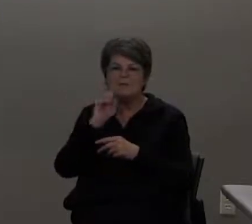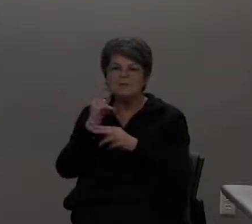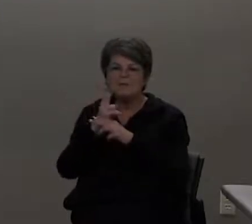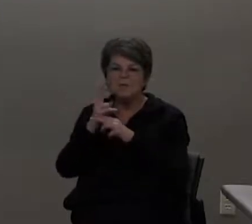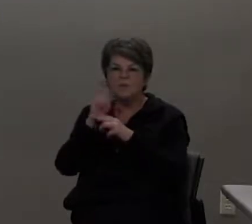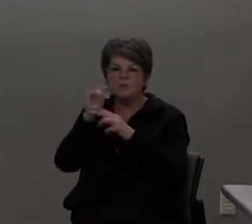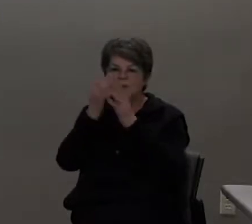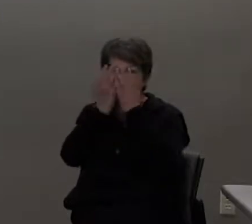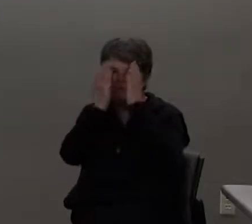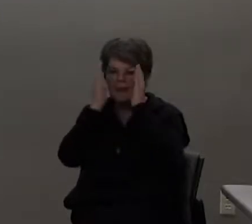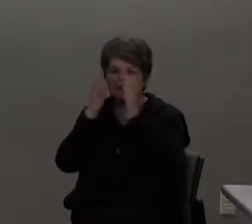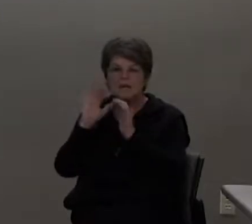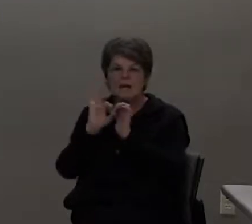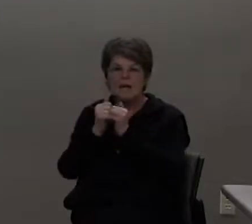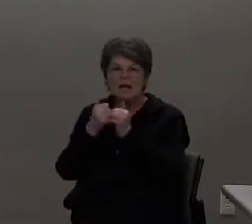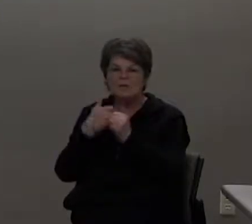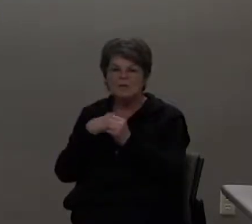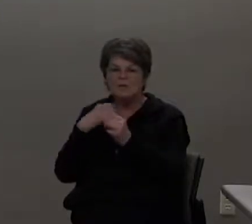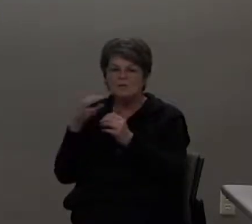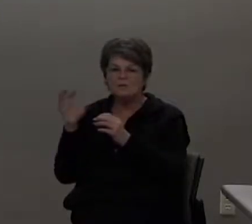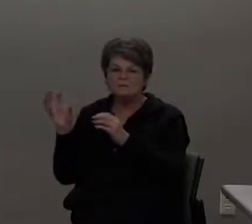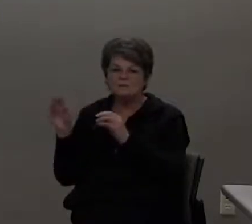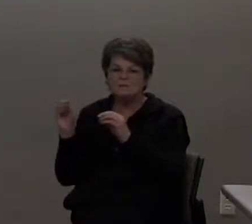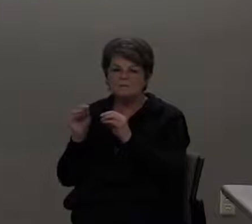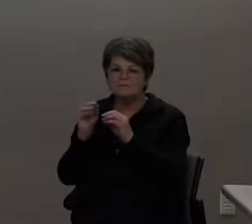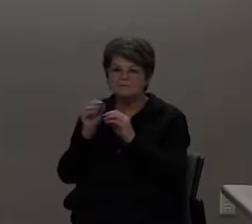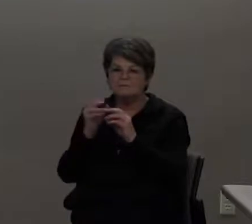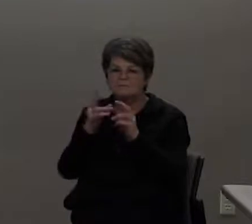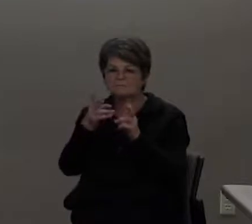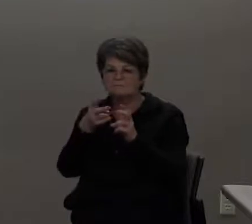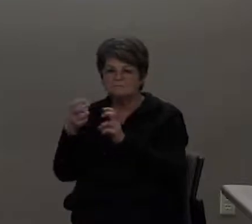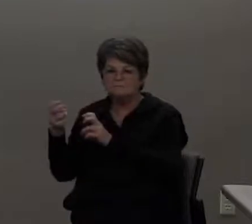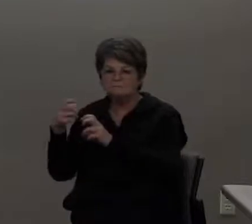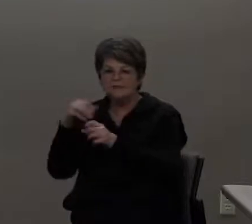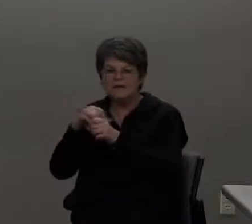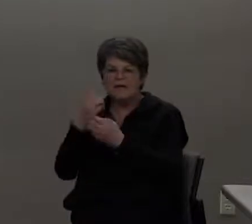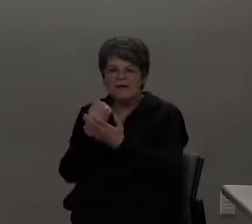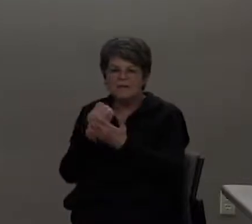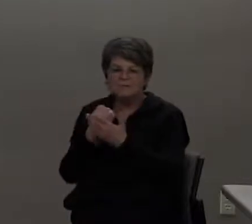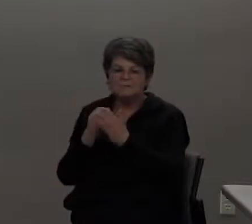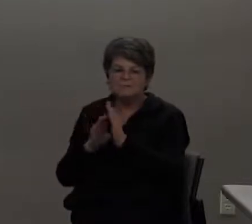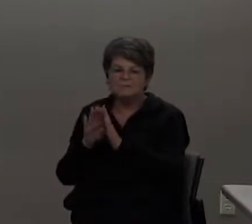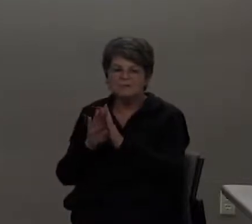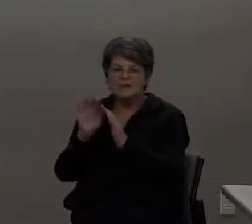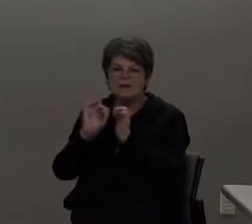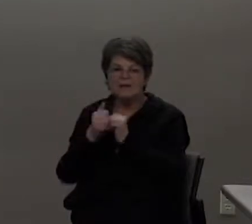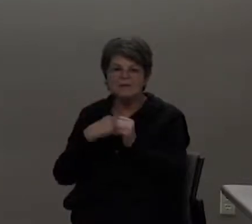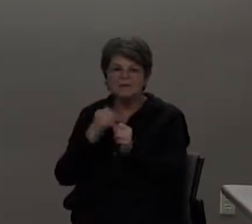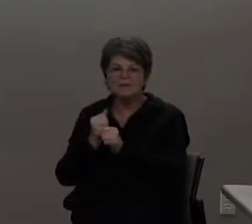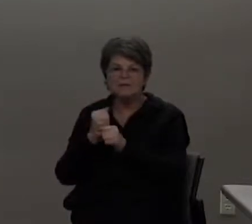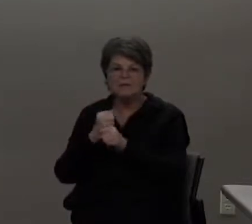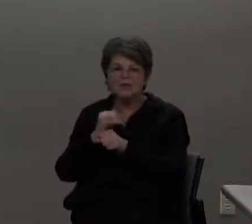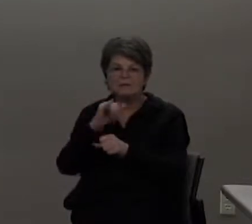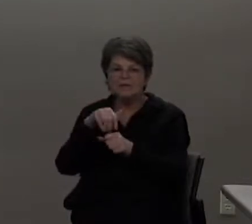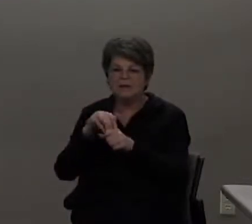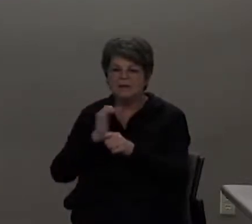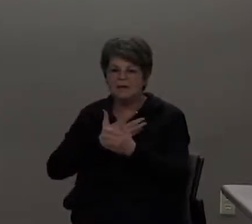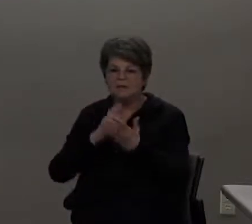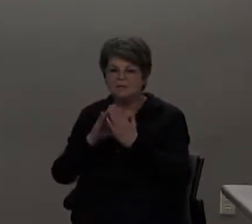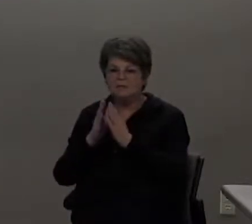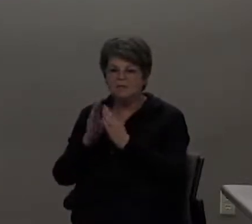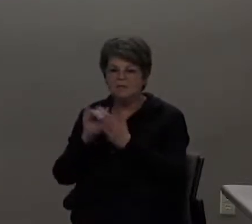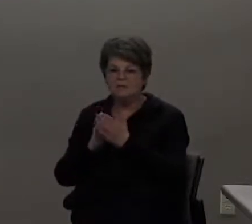those masks, is how do we parlay that into an economic development opportunity? How do we create an asset in our community that becomes